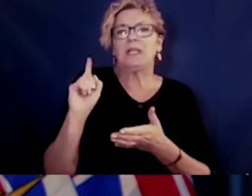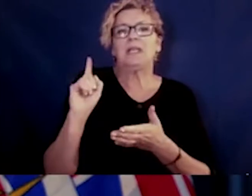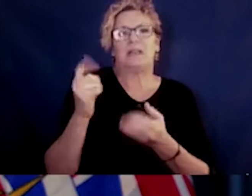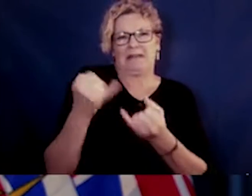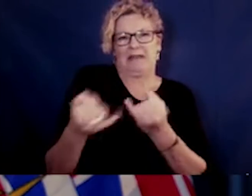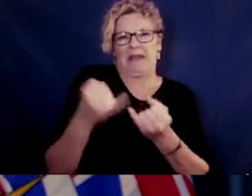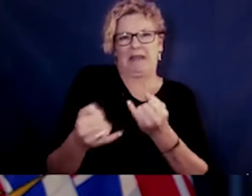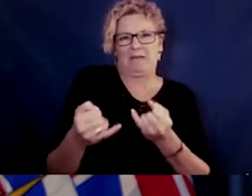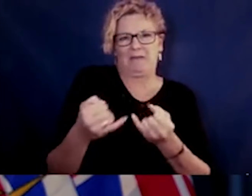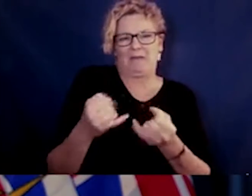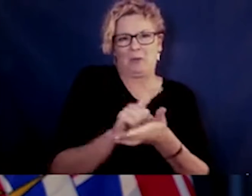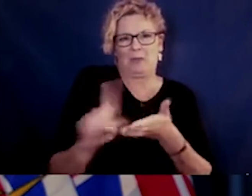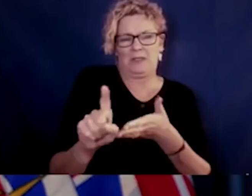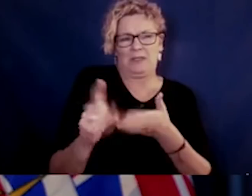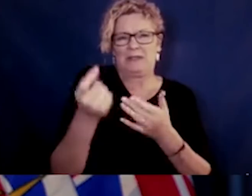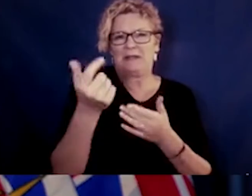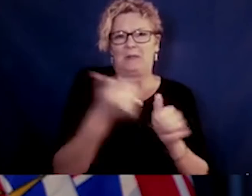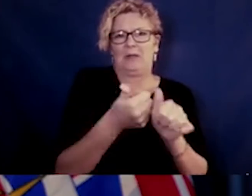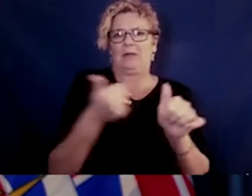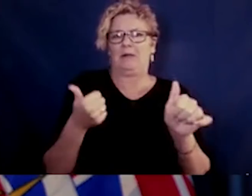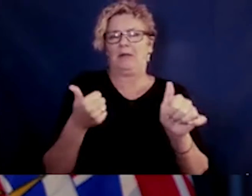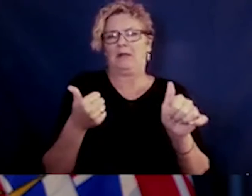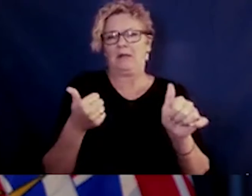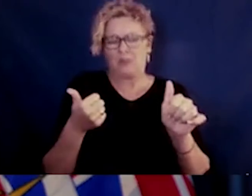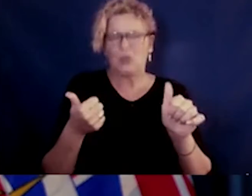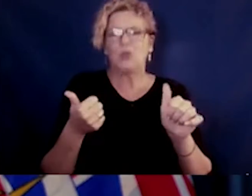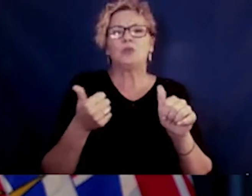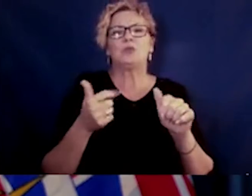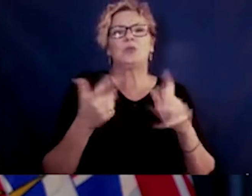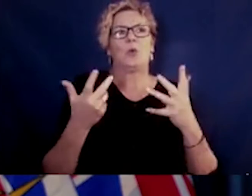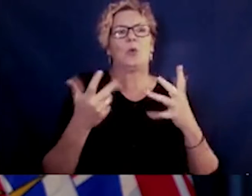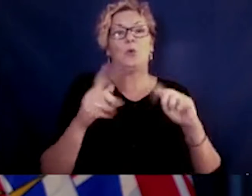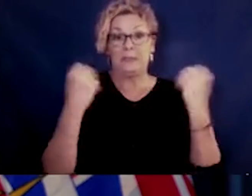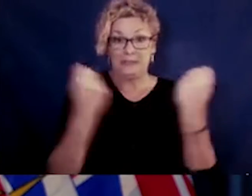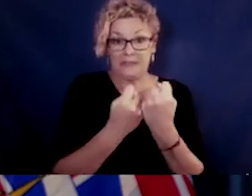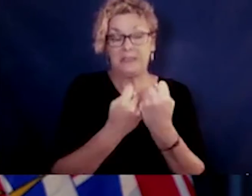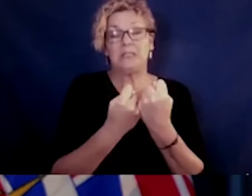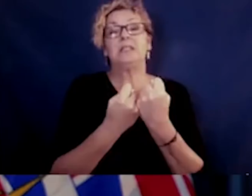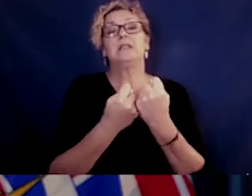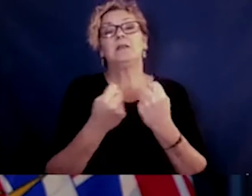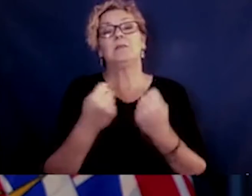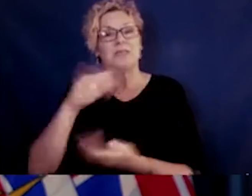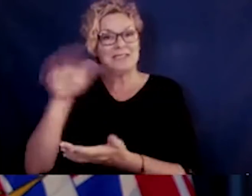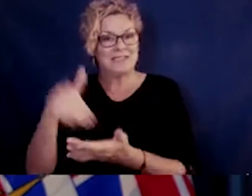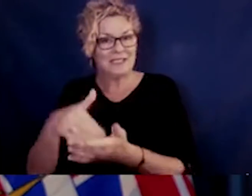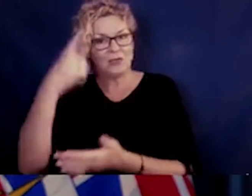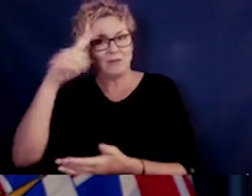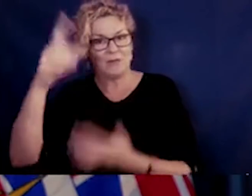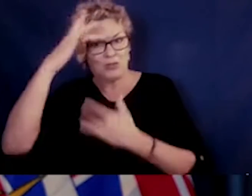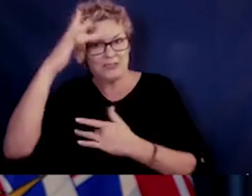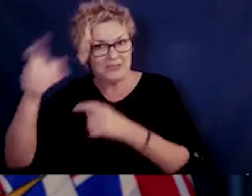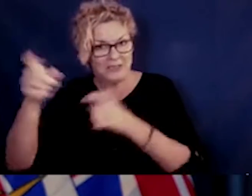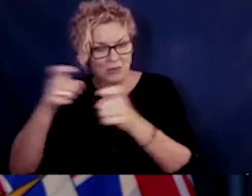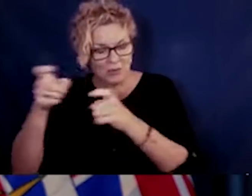is working and that the backlog has now been cleared, and we are working to make sure it stays that way. We are finding people